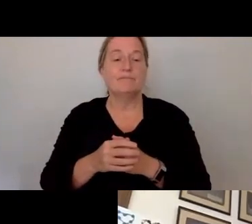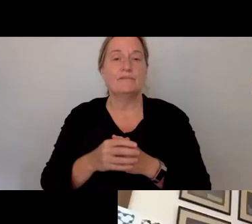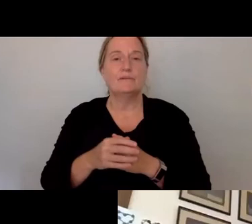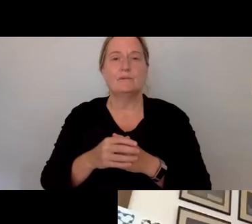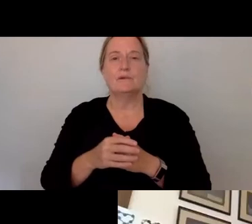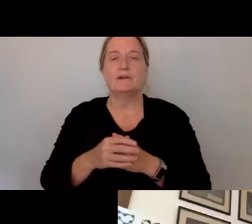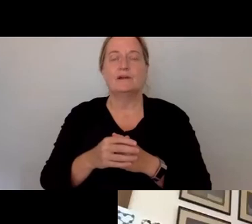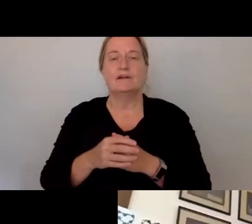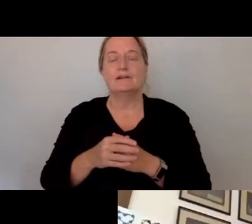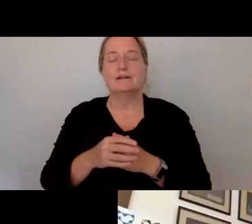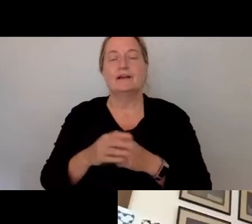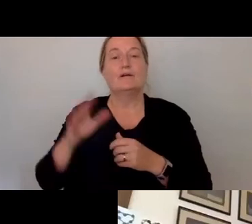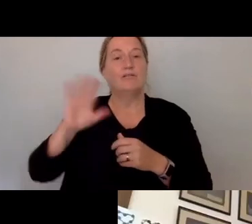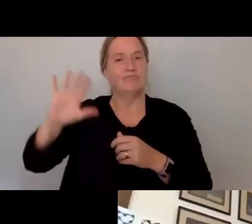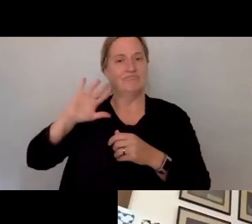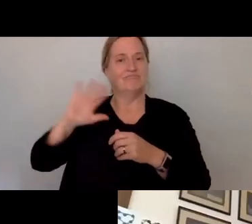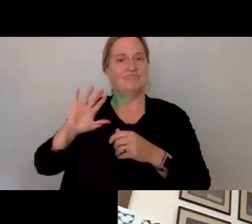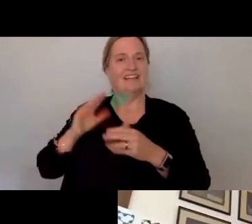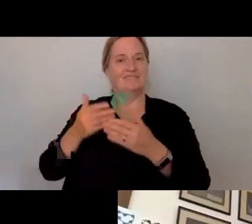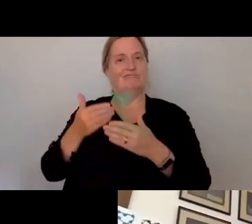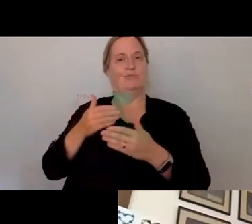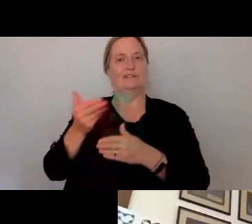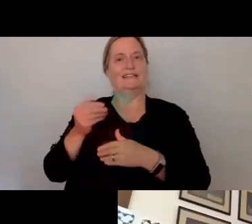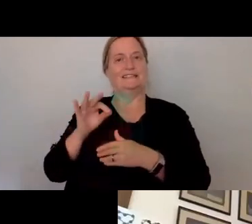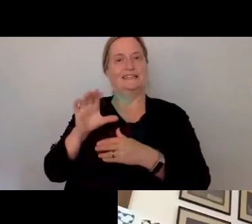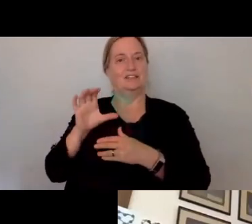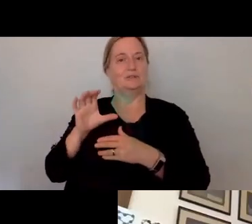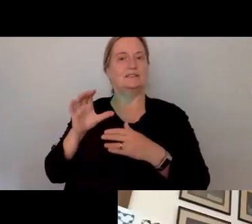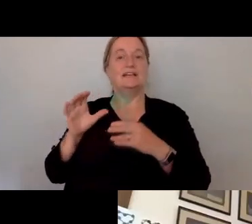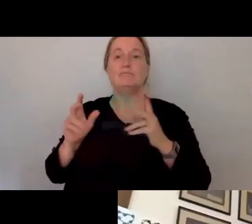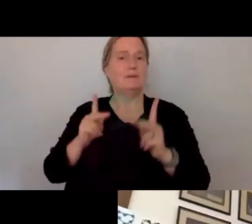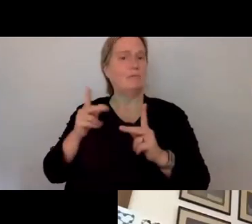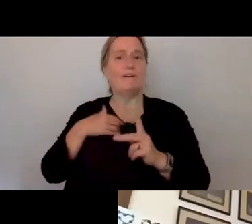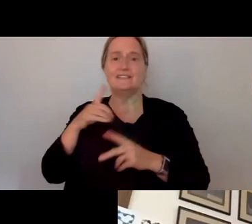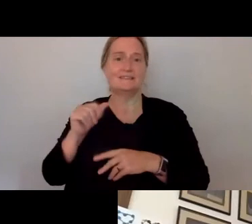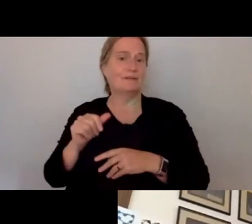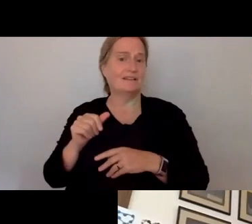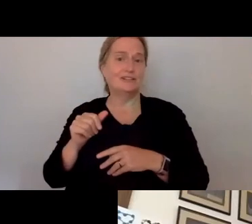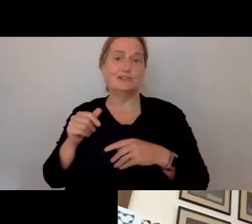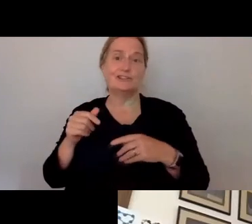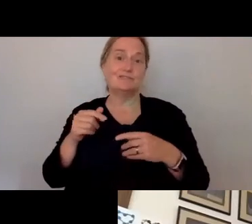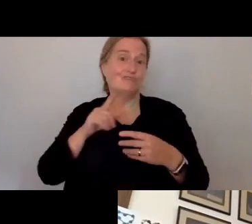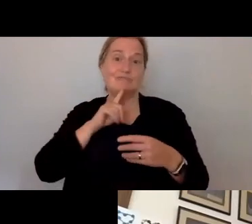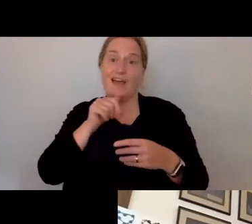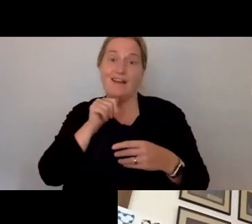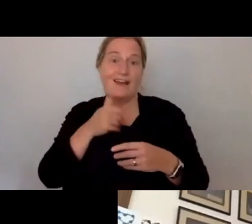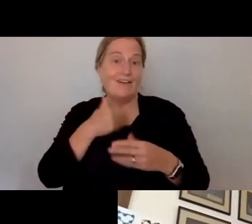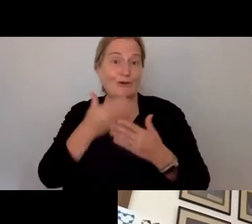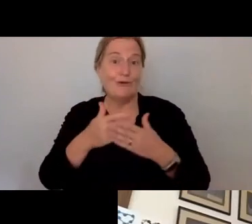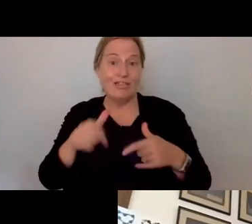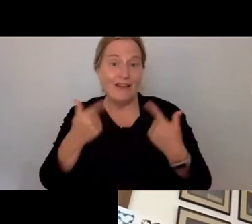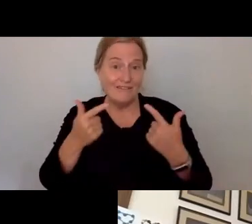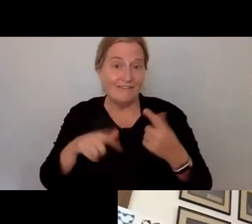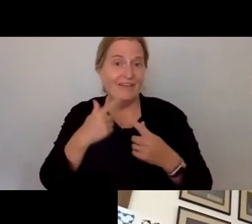1900, but I think people with disabilities just kind of wandered around and didn't have a very good life at all. And then they set up these asylums.